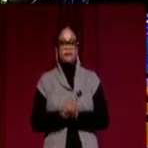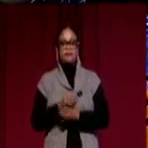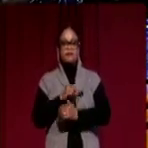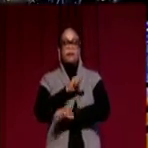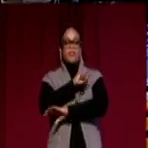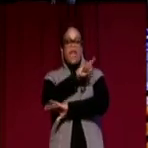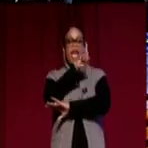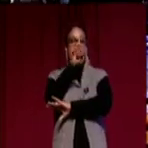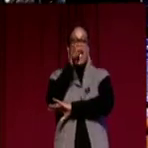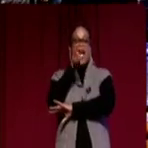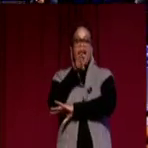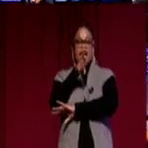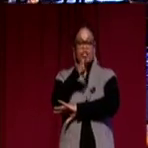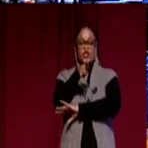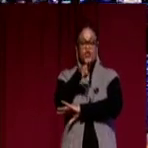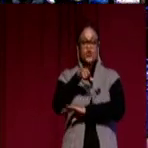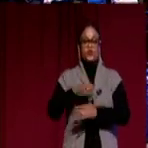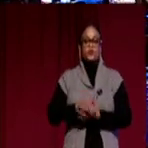asks you,